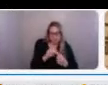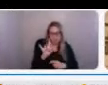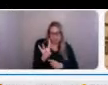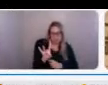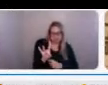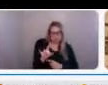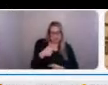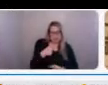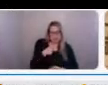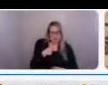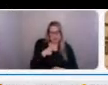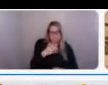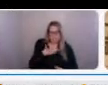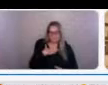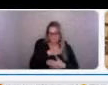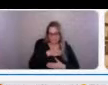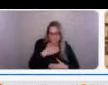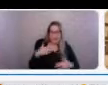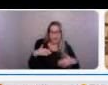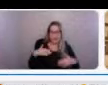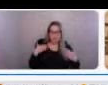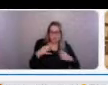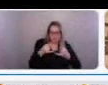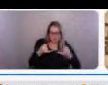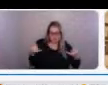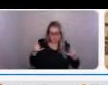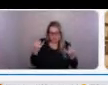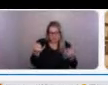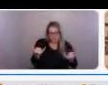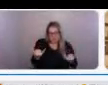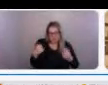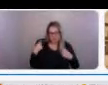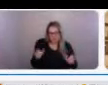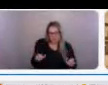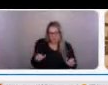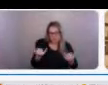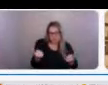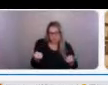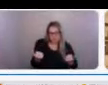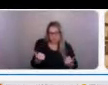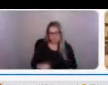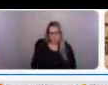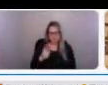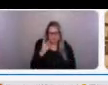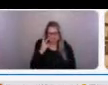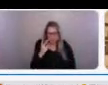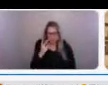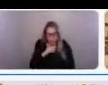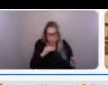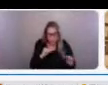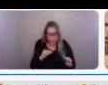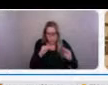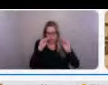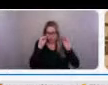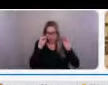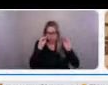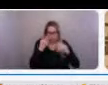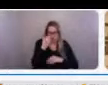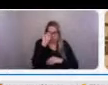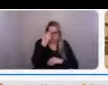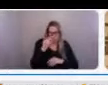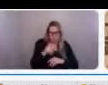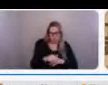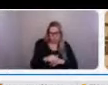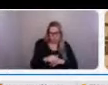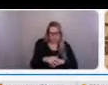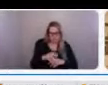i'm fairly pleased with the lines at this point um i see that they were moved up north and i